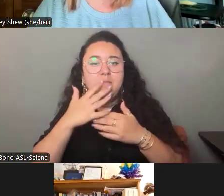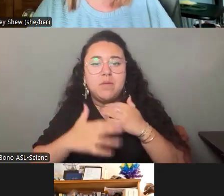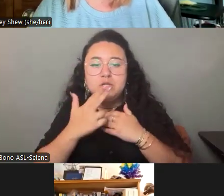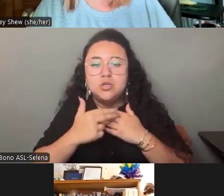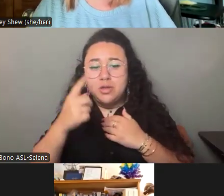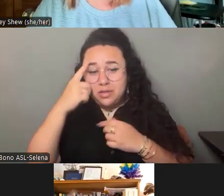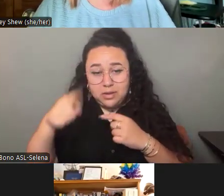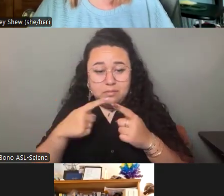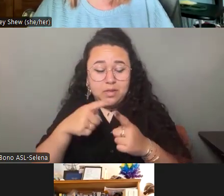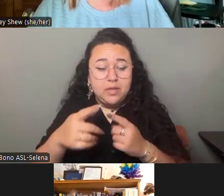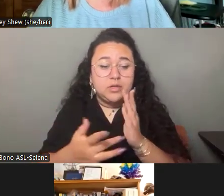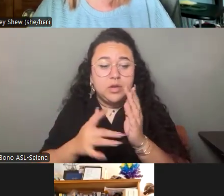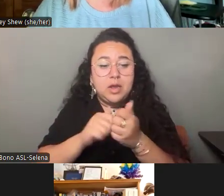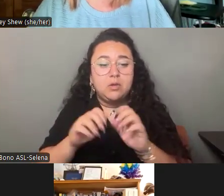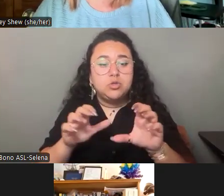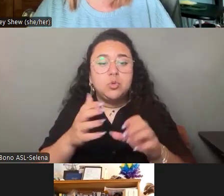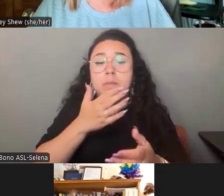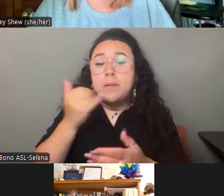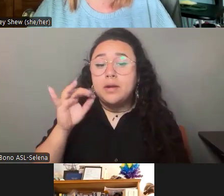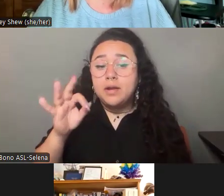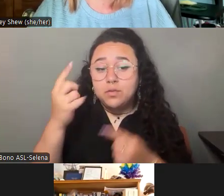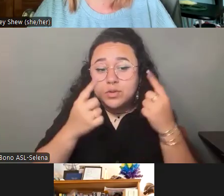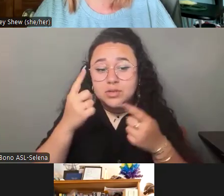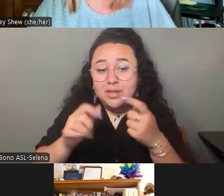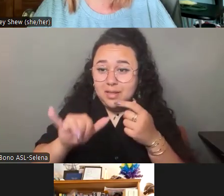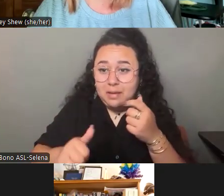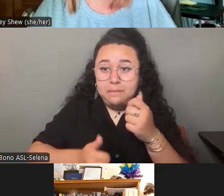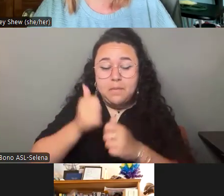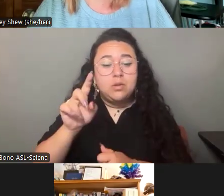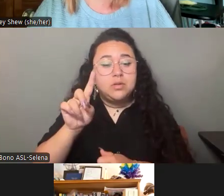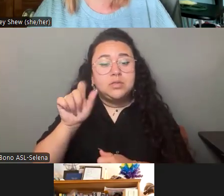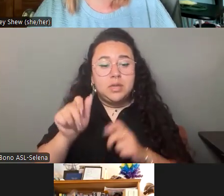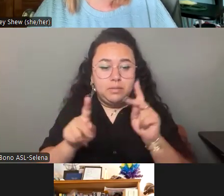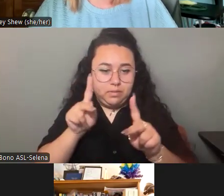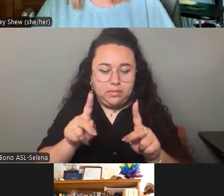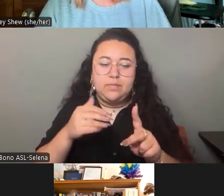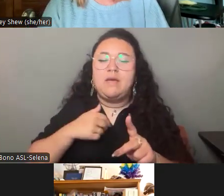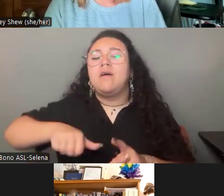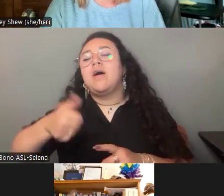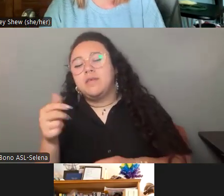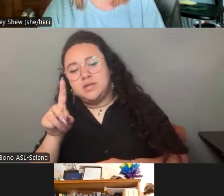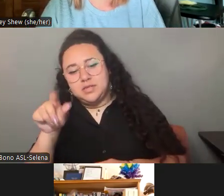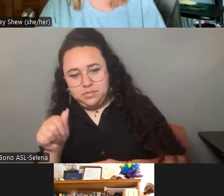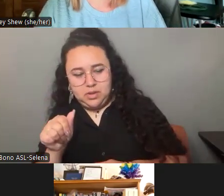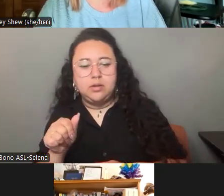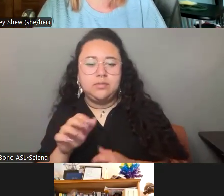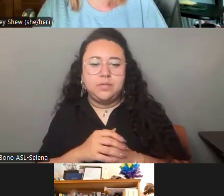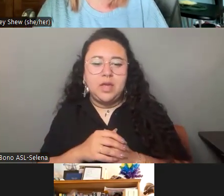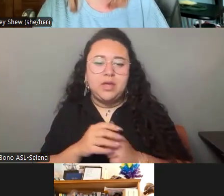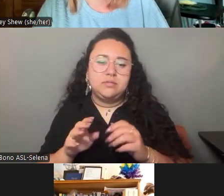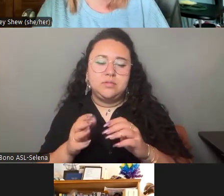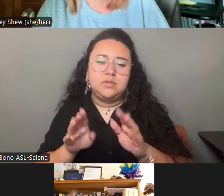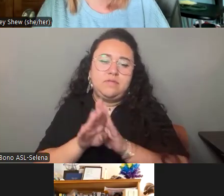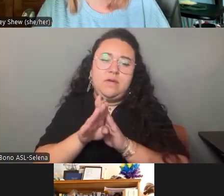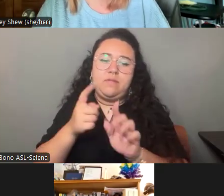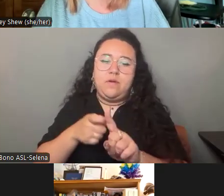do much better if you consider the fact that most disabled people are multiply disabled and work from there. We have to do a whole bunch of